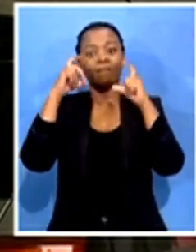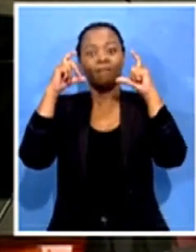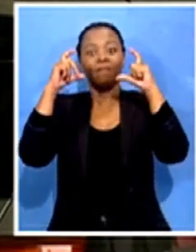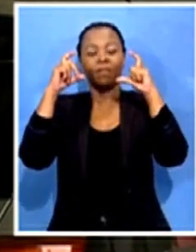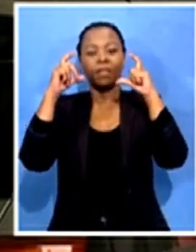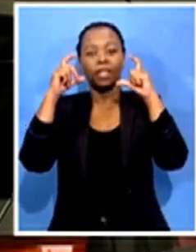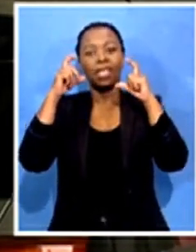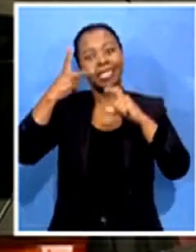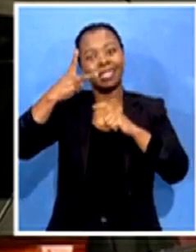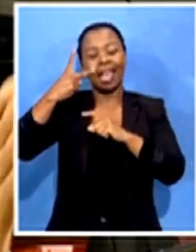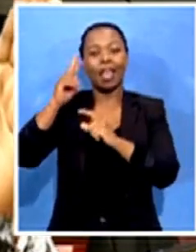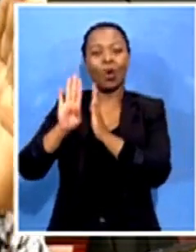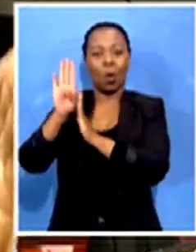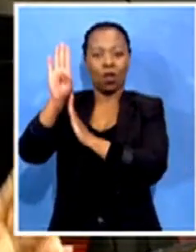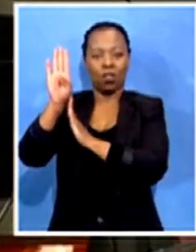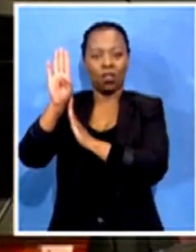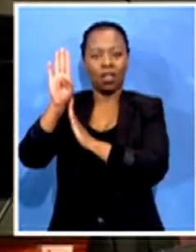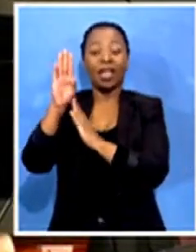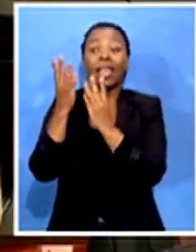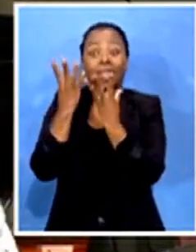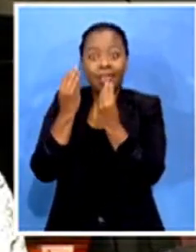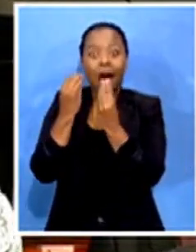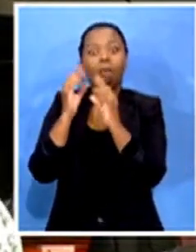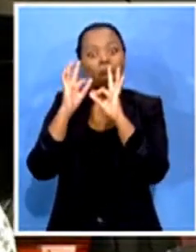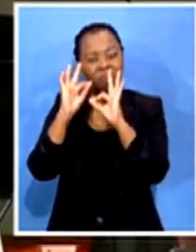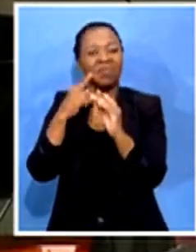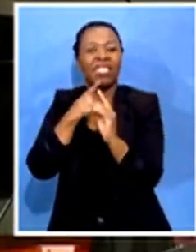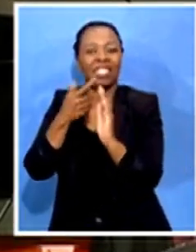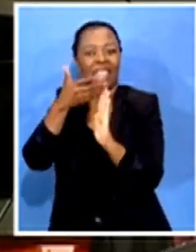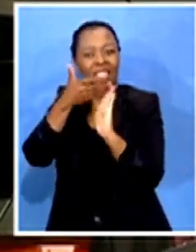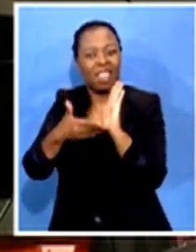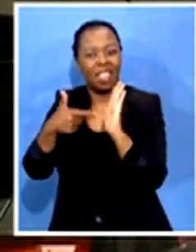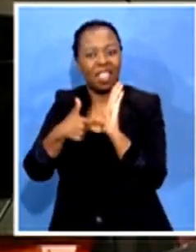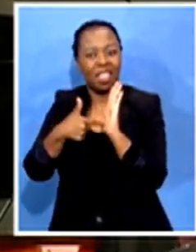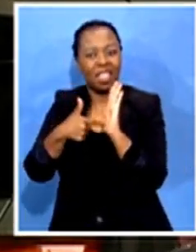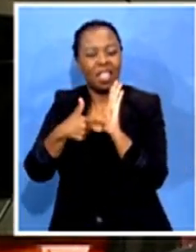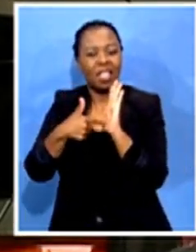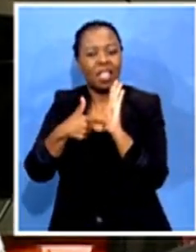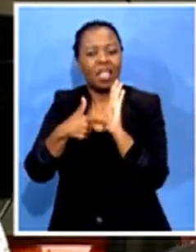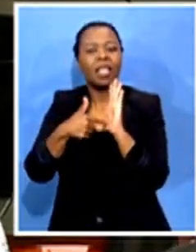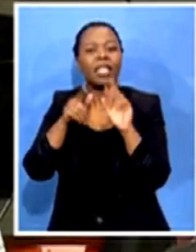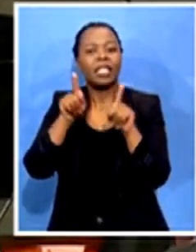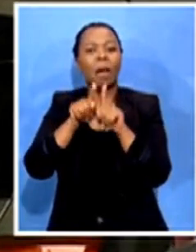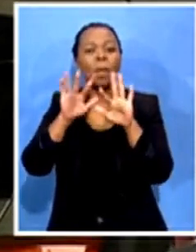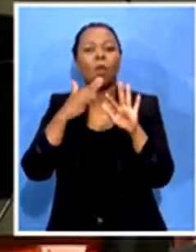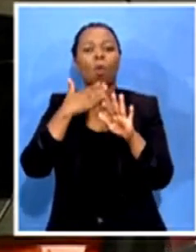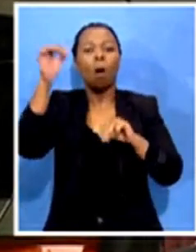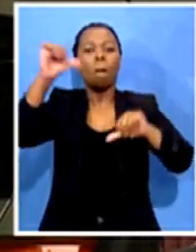that. People who are arriving back, let me also say here at Steve Biko,